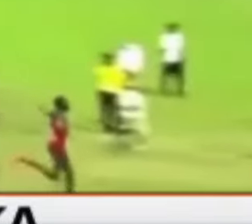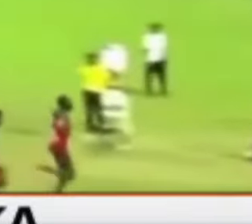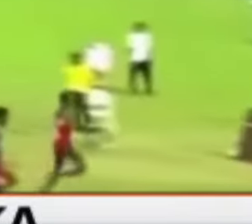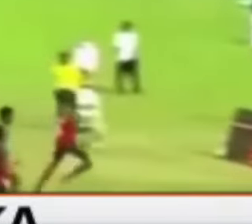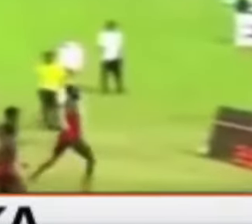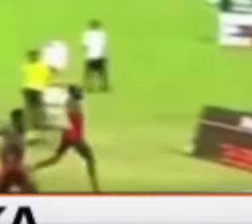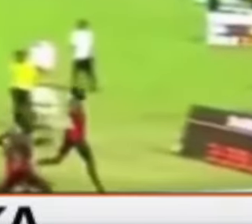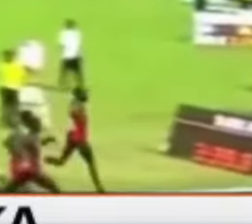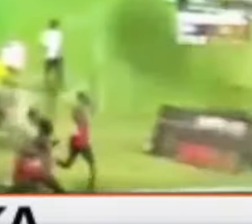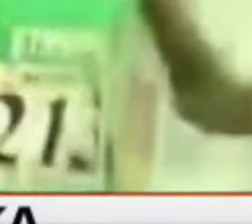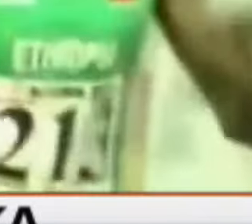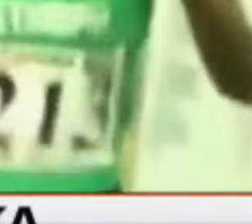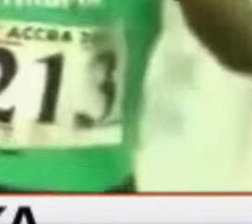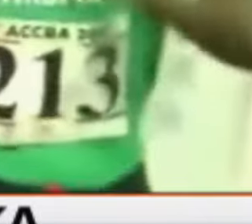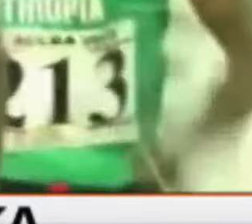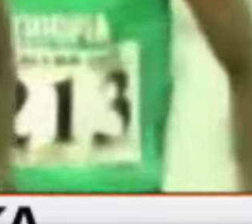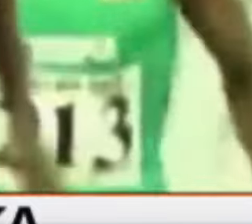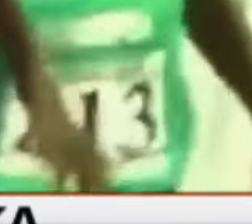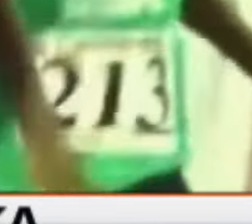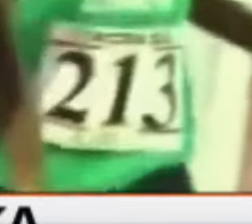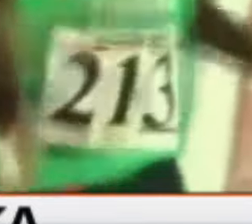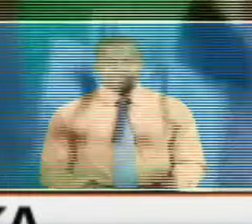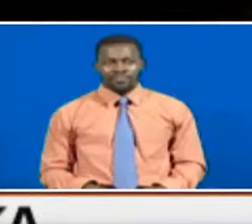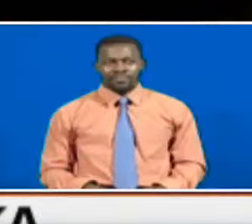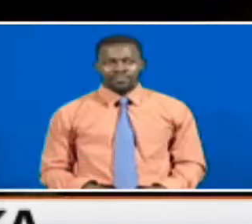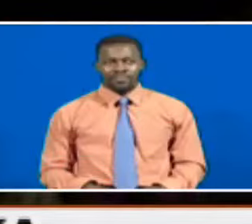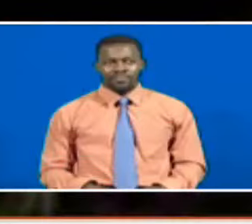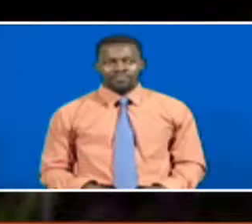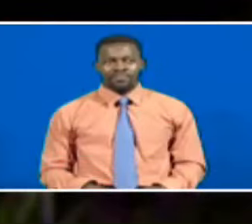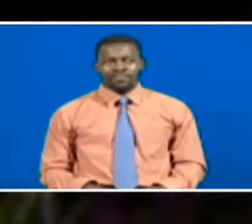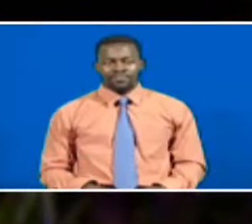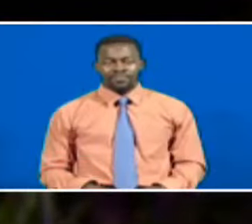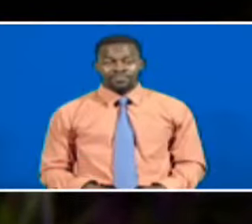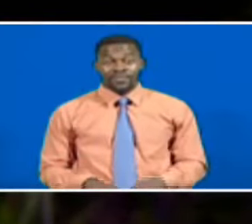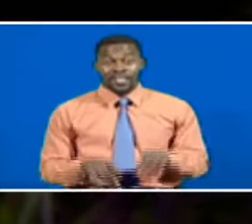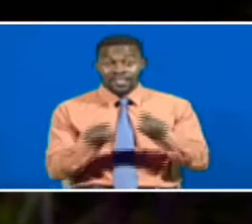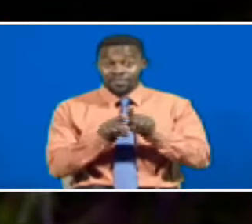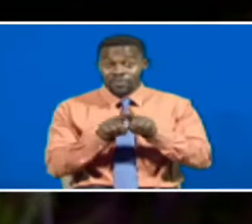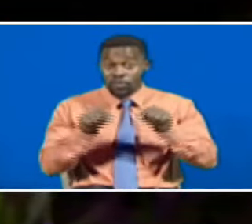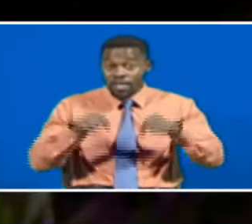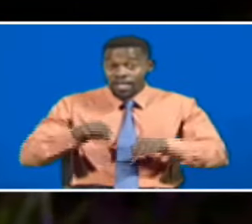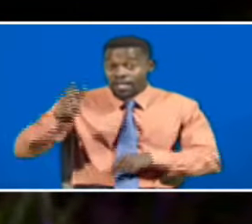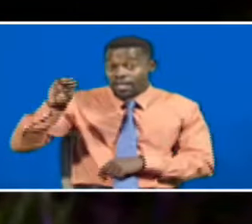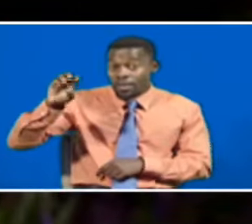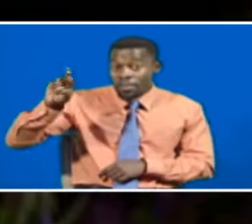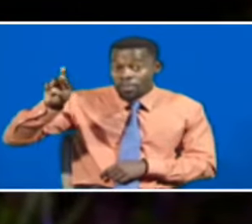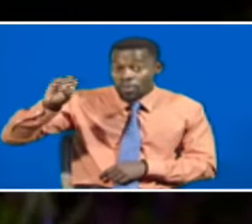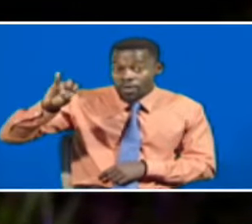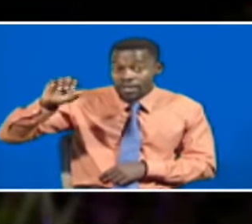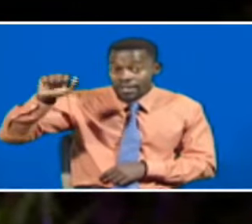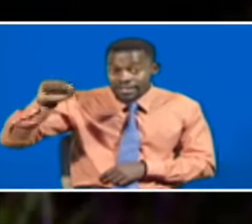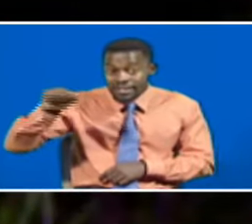from... Na mapema leo, Morris Muli na Ndinda Simon waliibuka washindi.